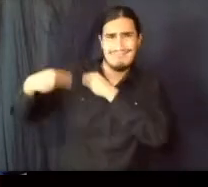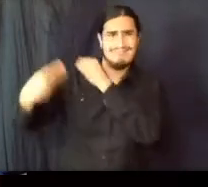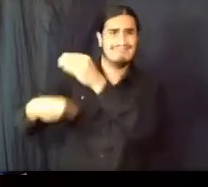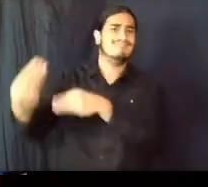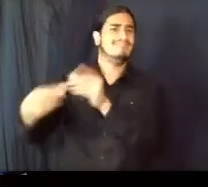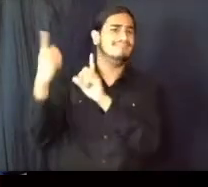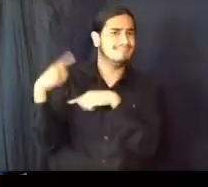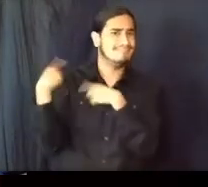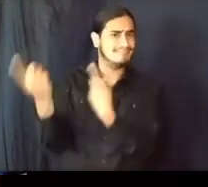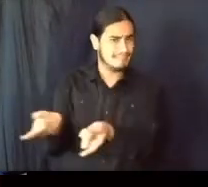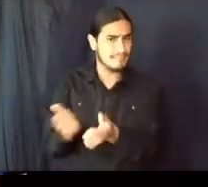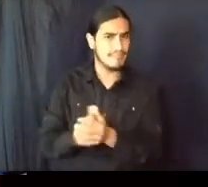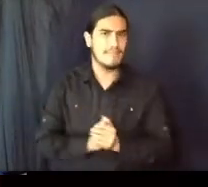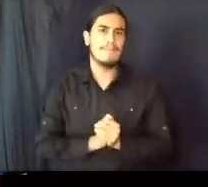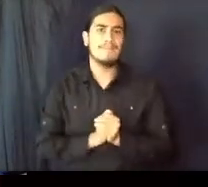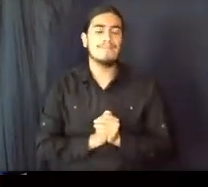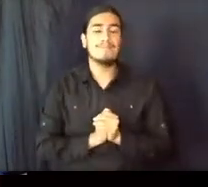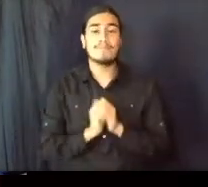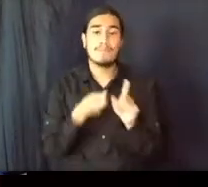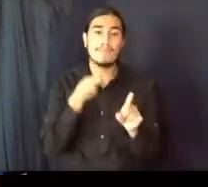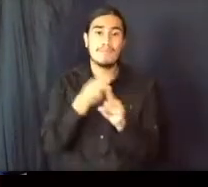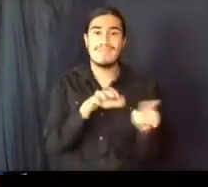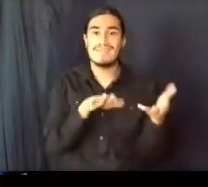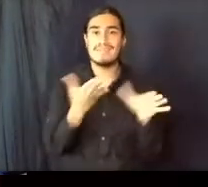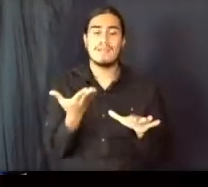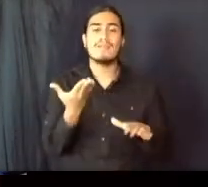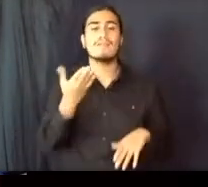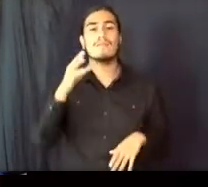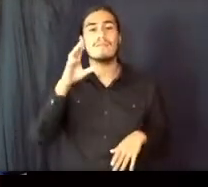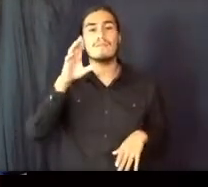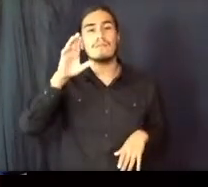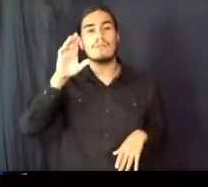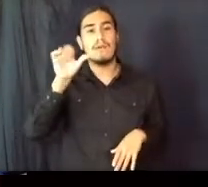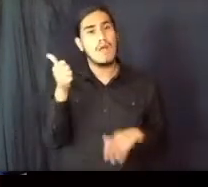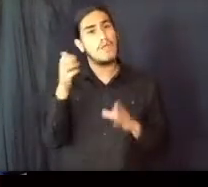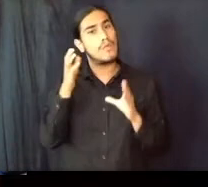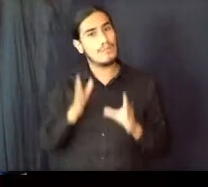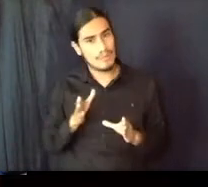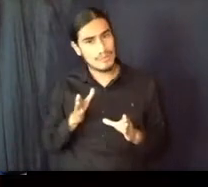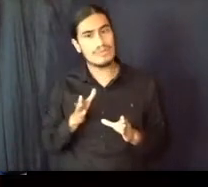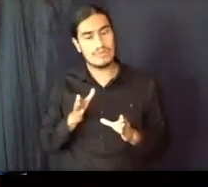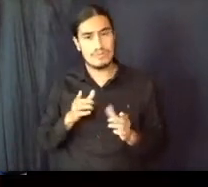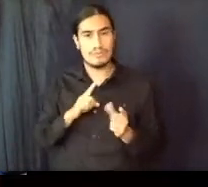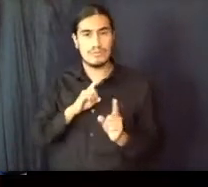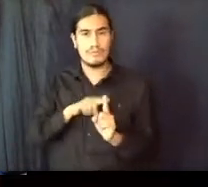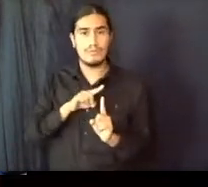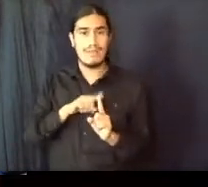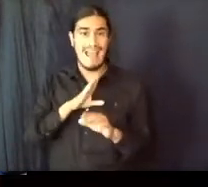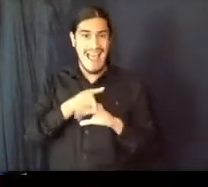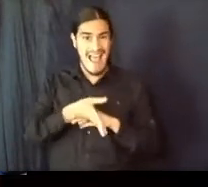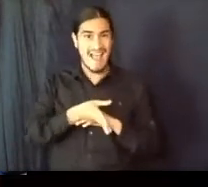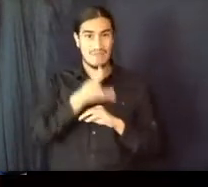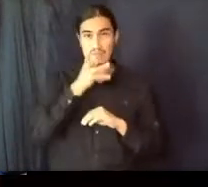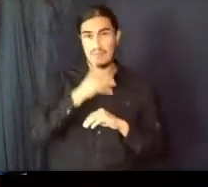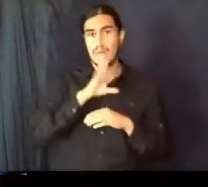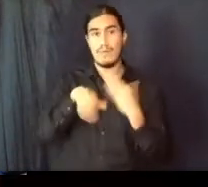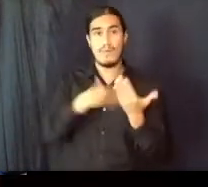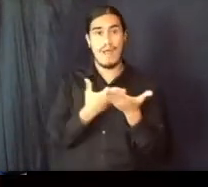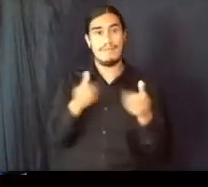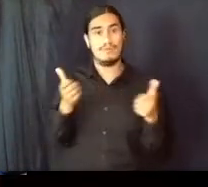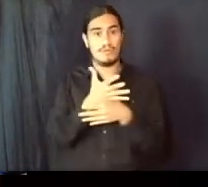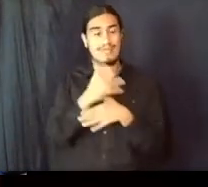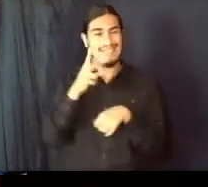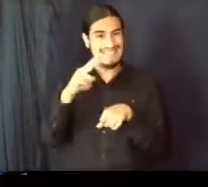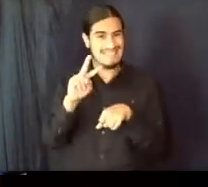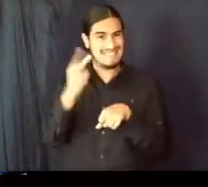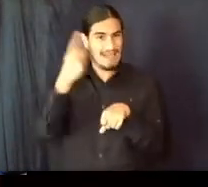The sudden death of Uri Jallou's mother, Mariamba Jambo Diallo, after she came to Germany a second time during the